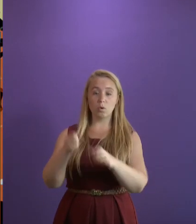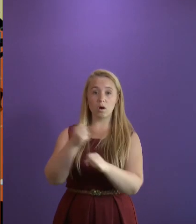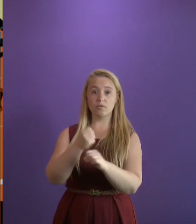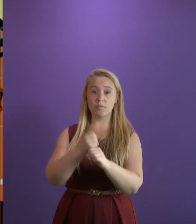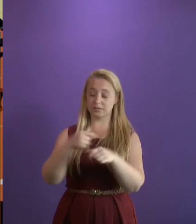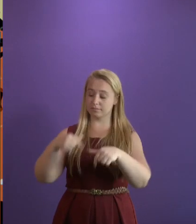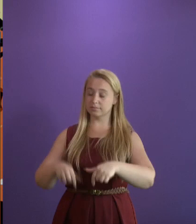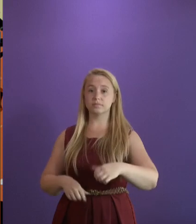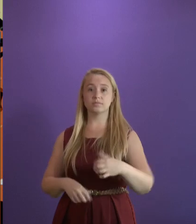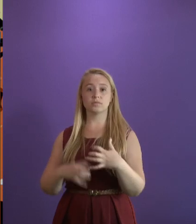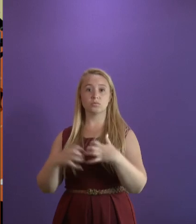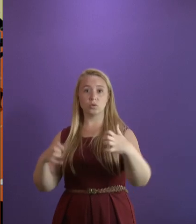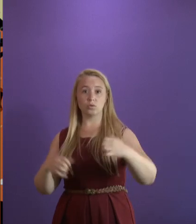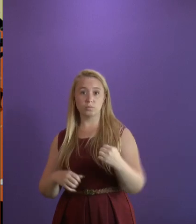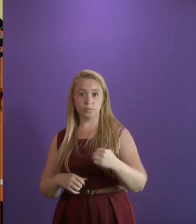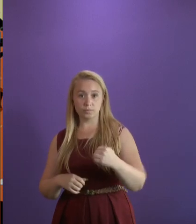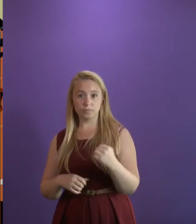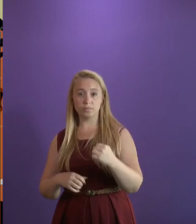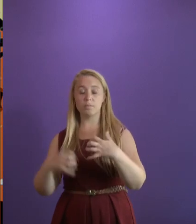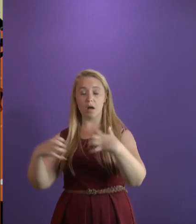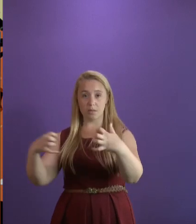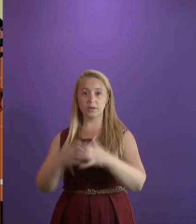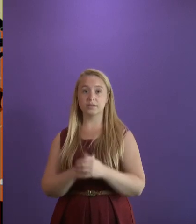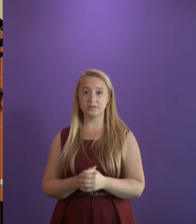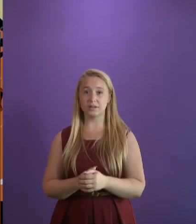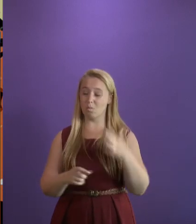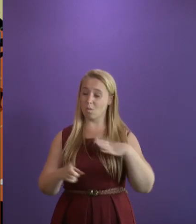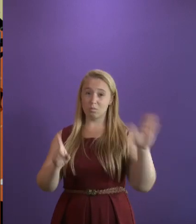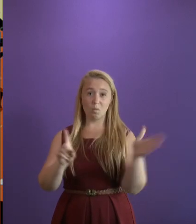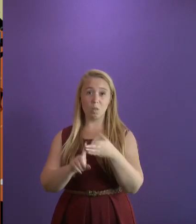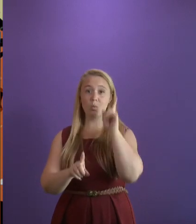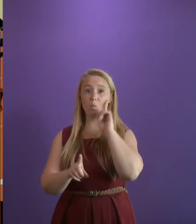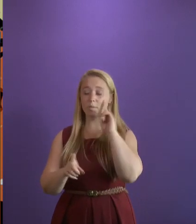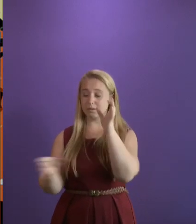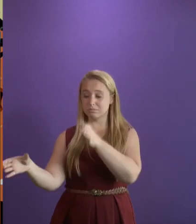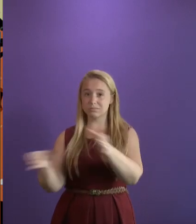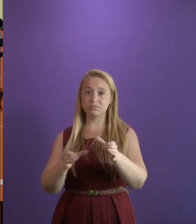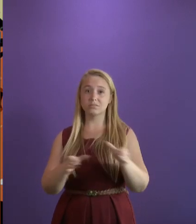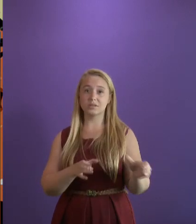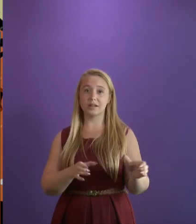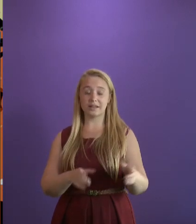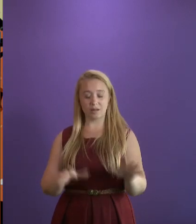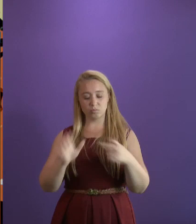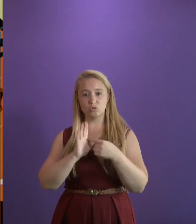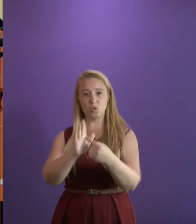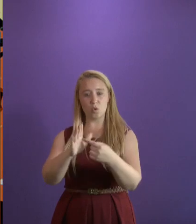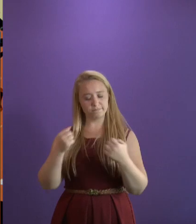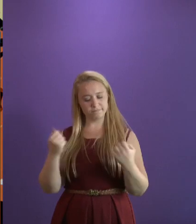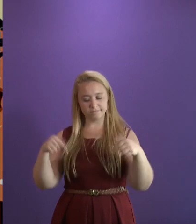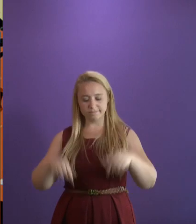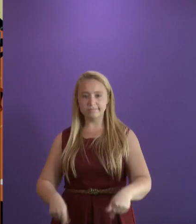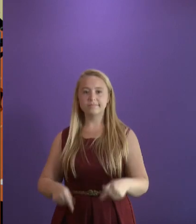Parliament, because it's only when we reach that that it will truly reflect who we are as a